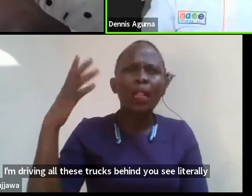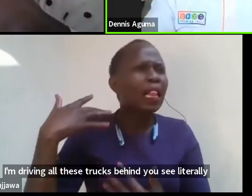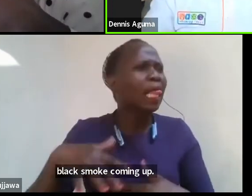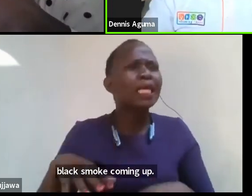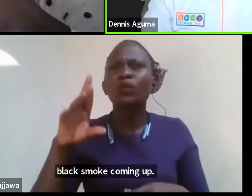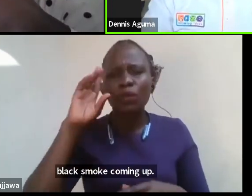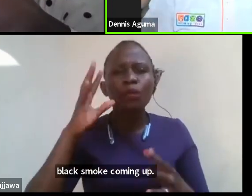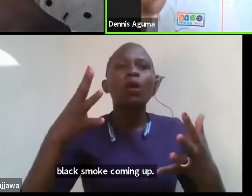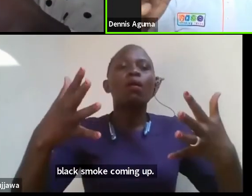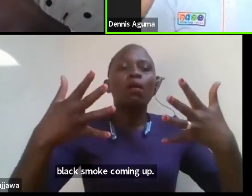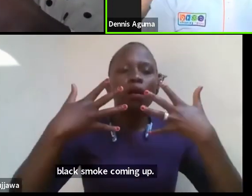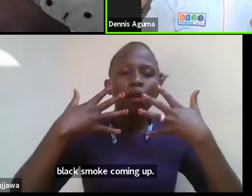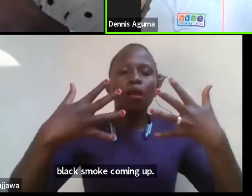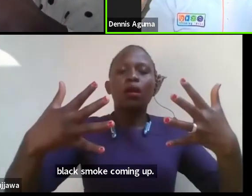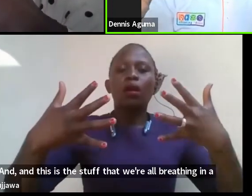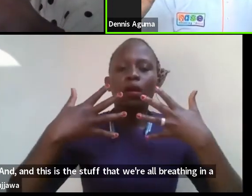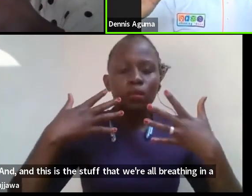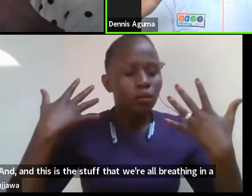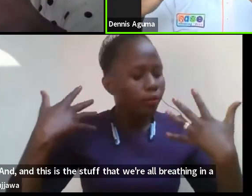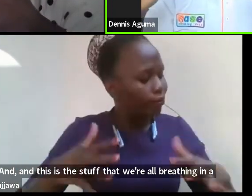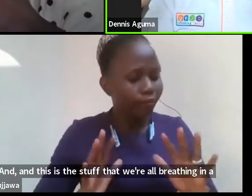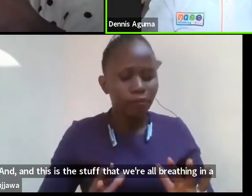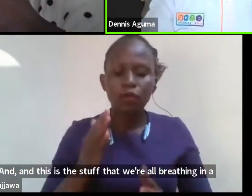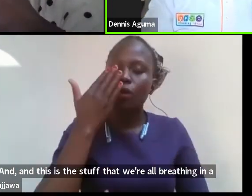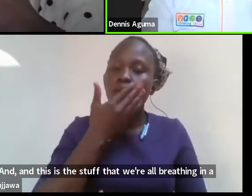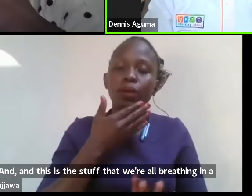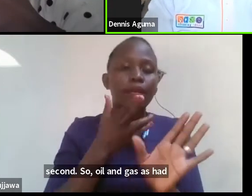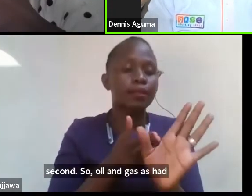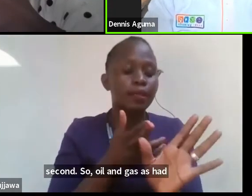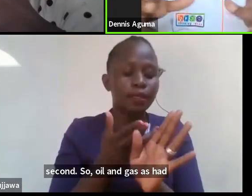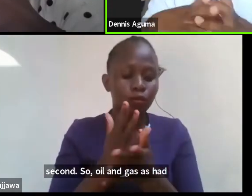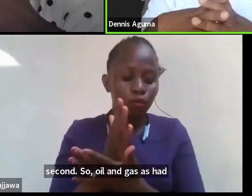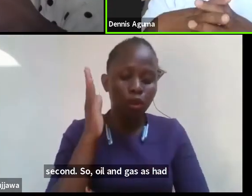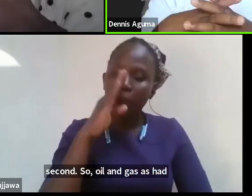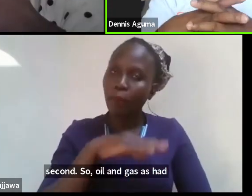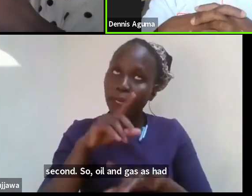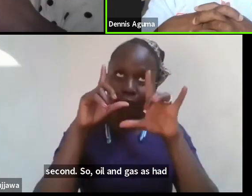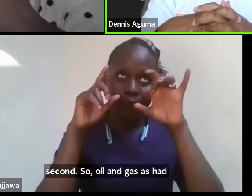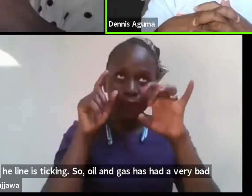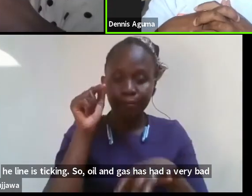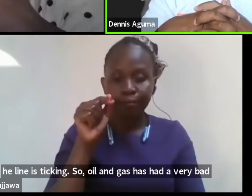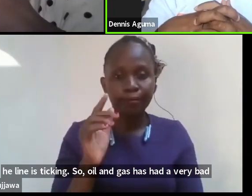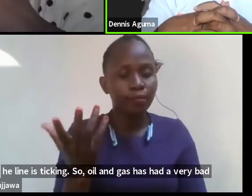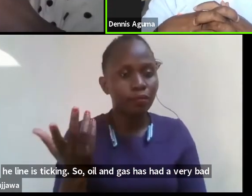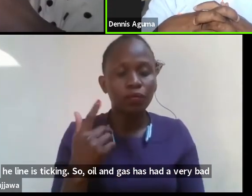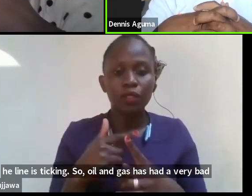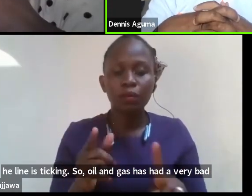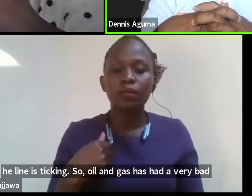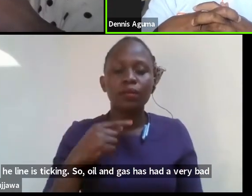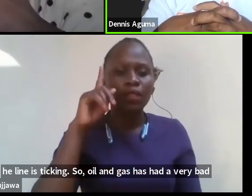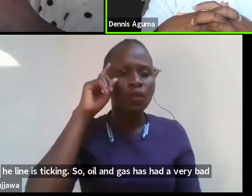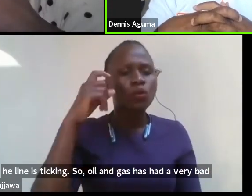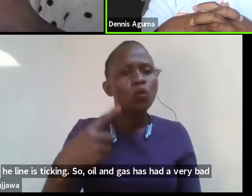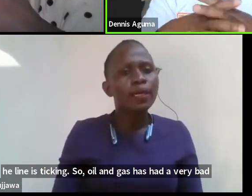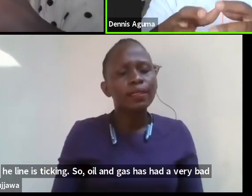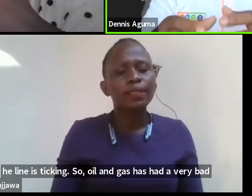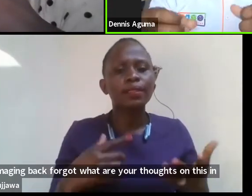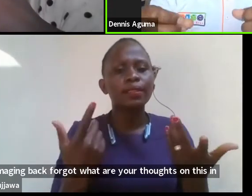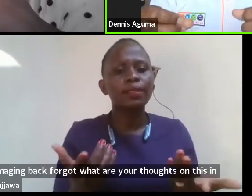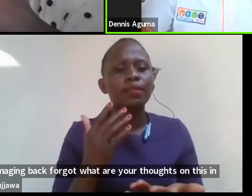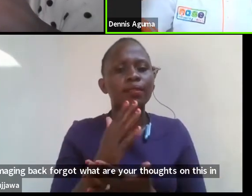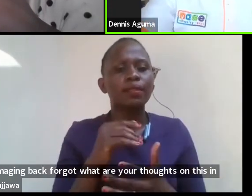is taking. So oil and gas has had a very bad image in that regard. What are your thoughts on this in terms of now